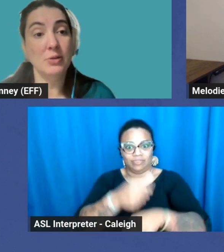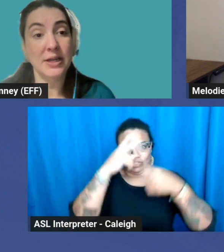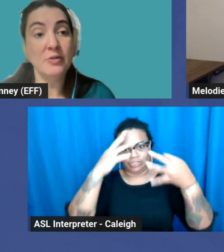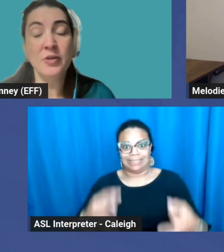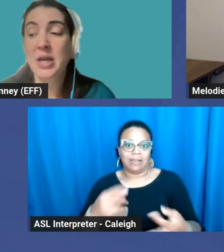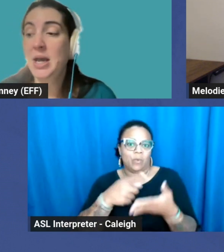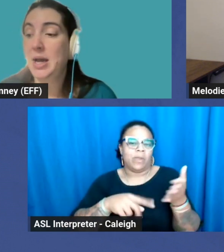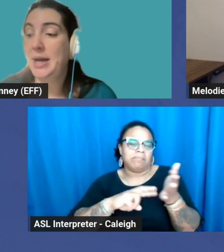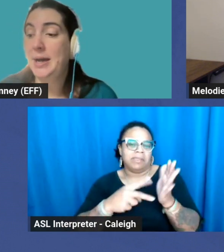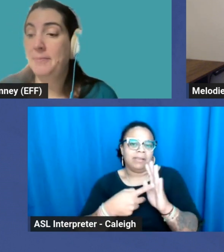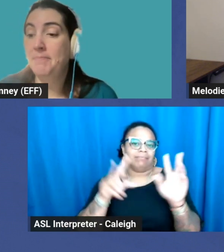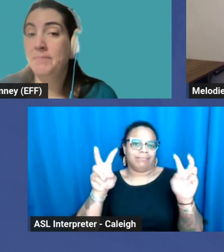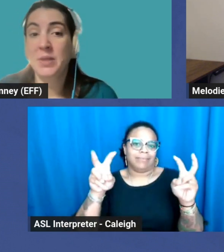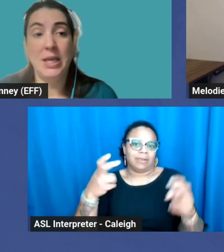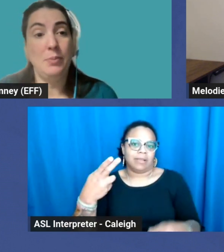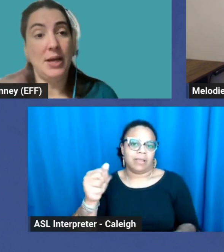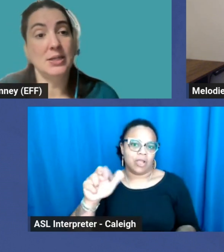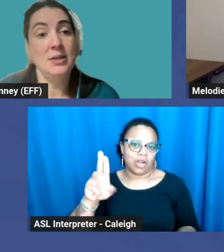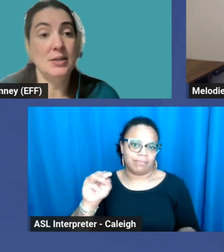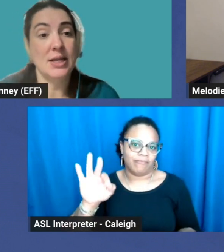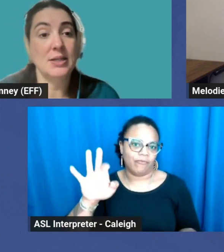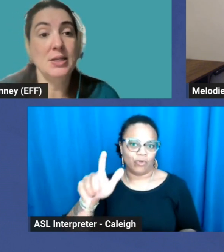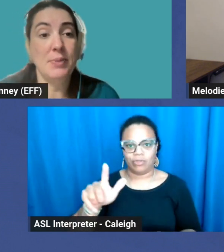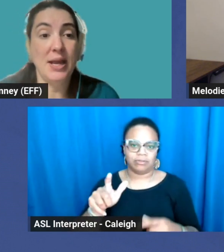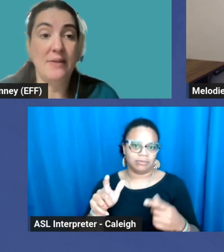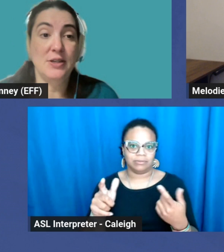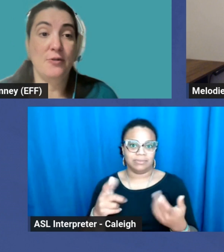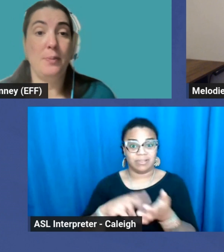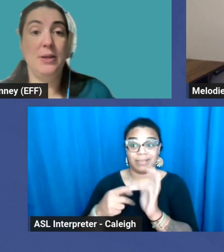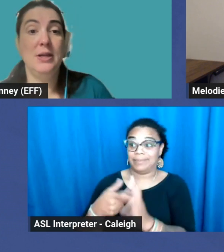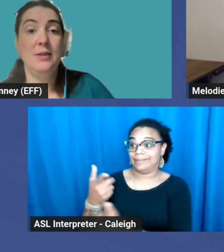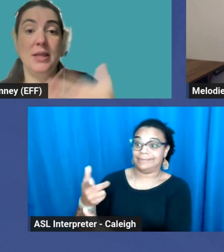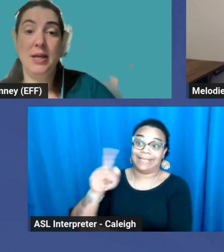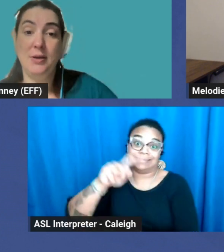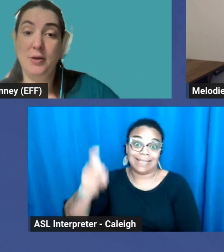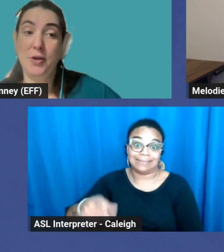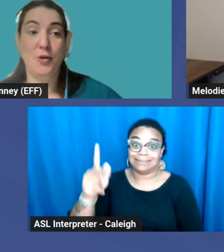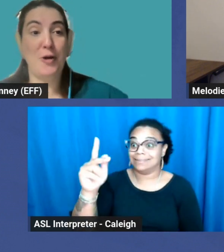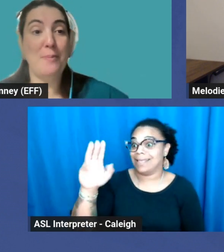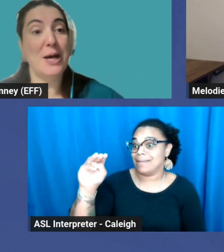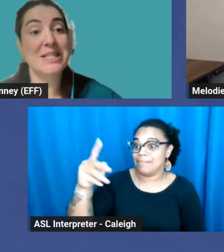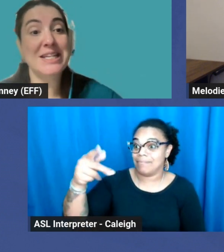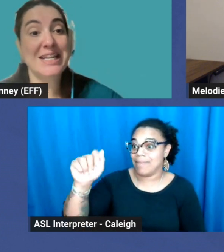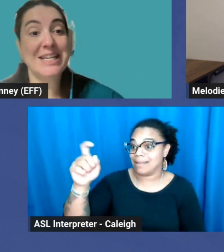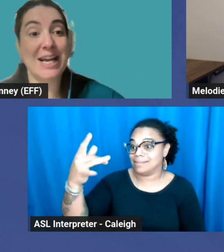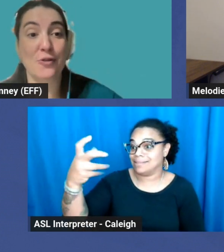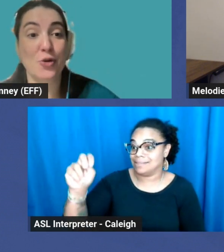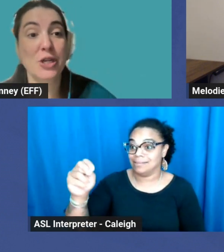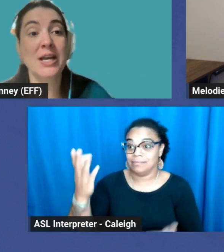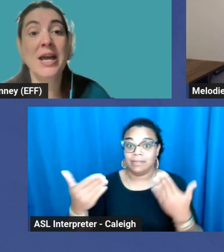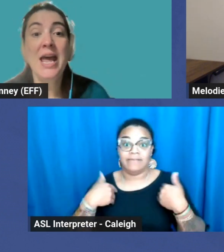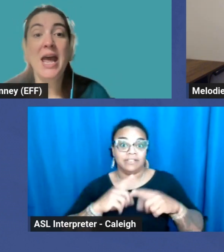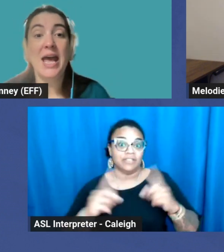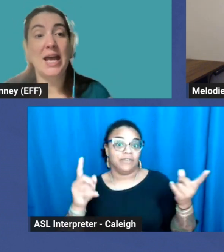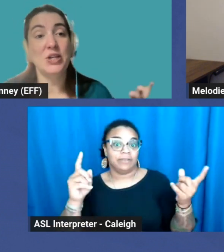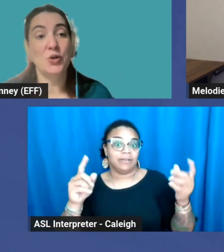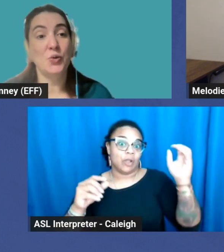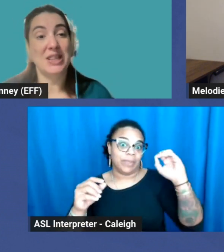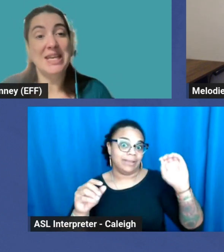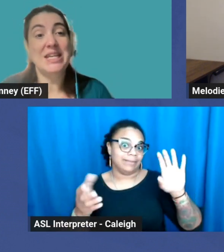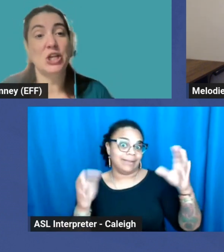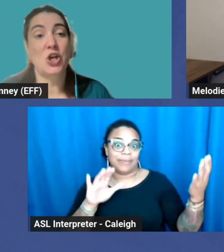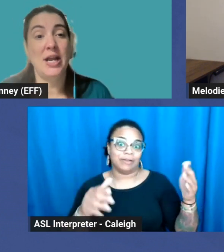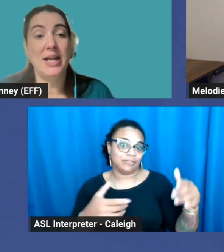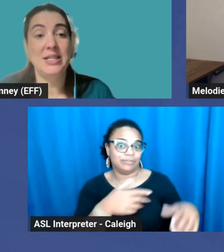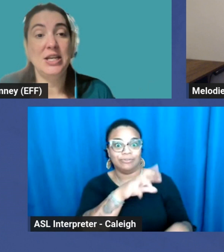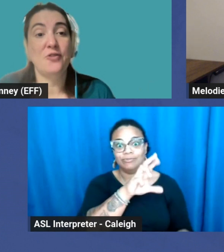on where you live, Ken Paxton in Texas may have a different opinion than Rabanta in California. And I don't